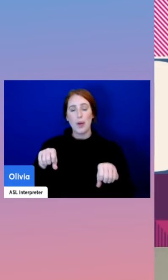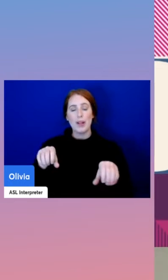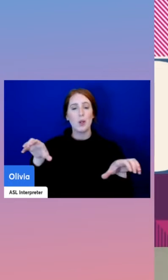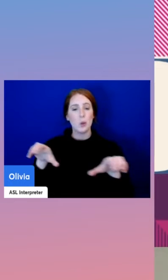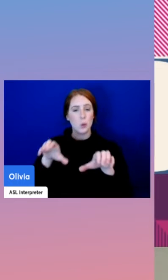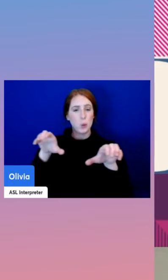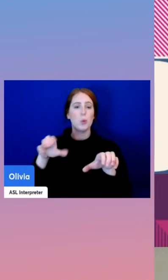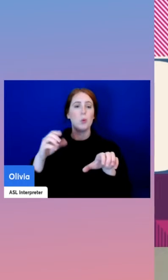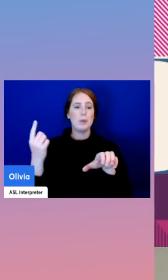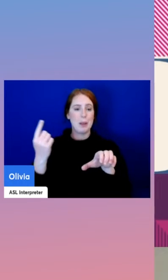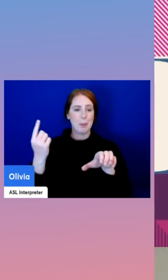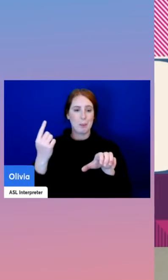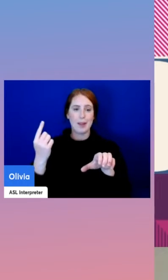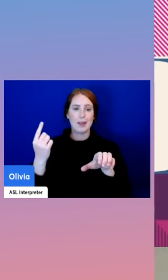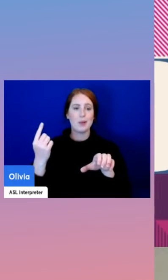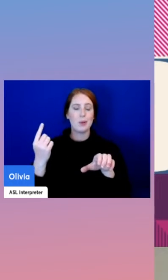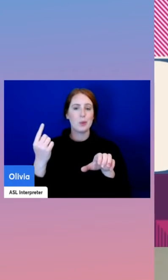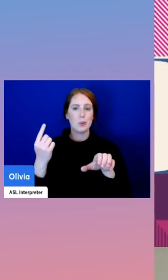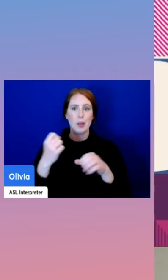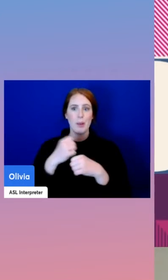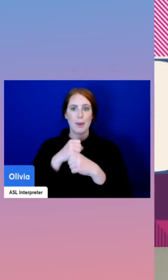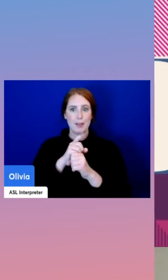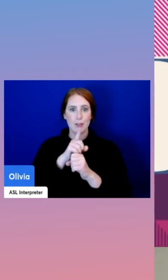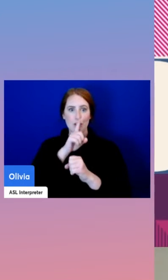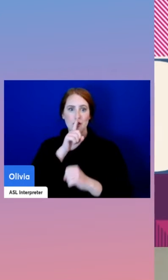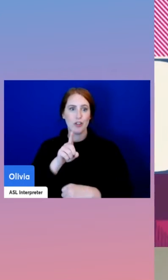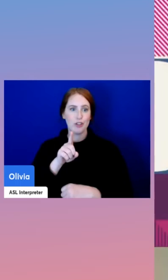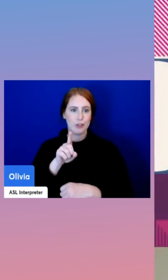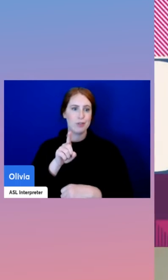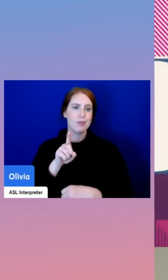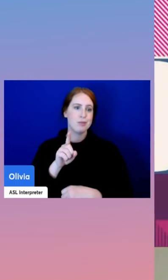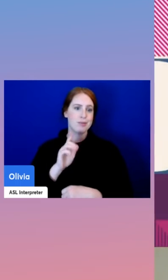able to ensure that our